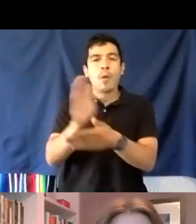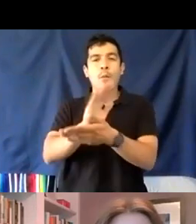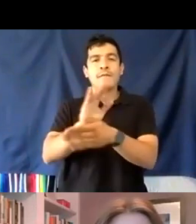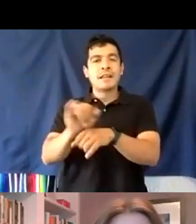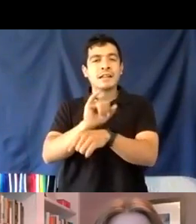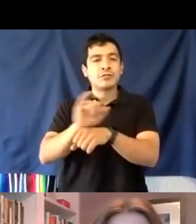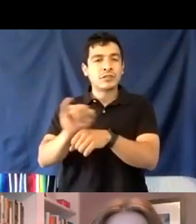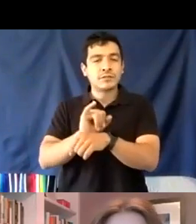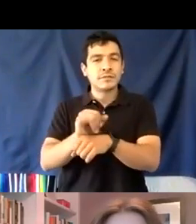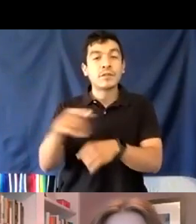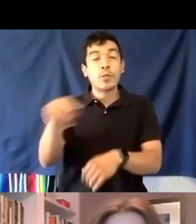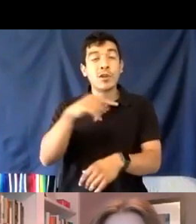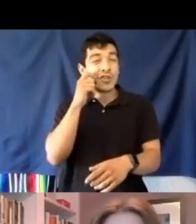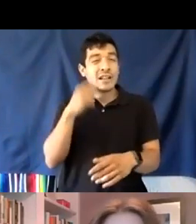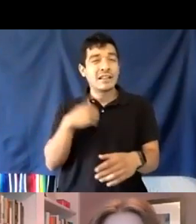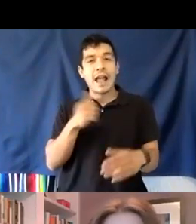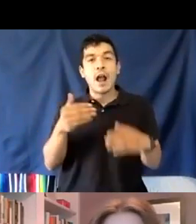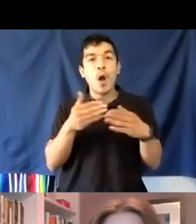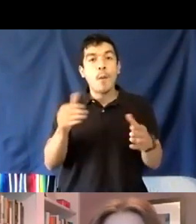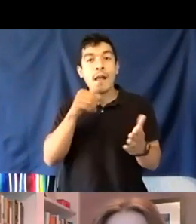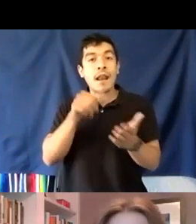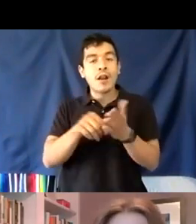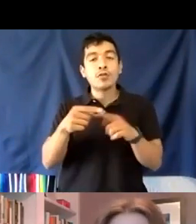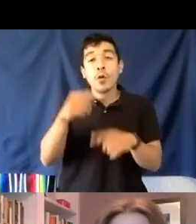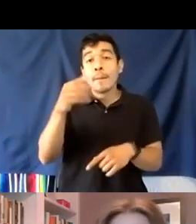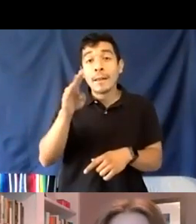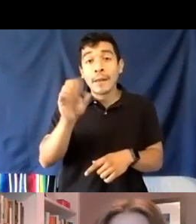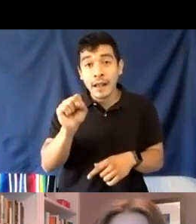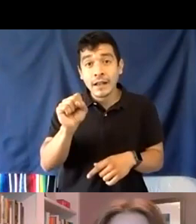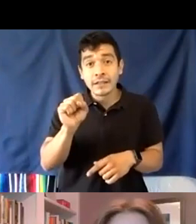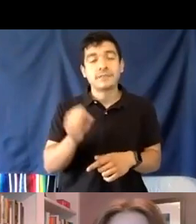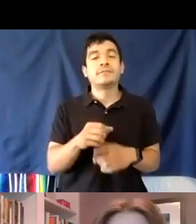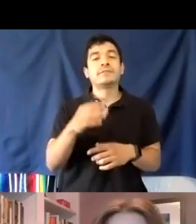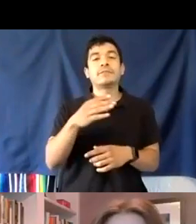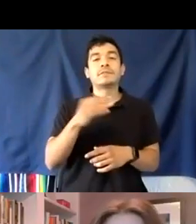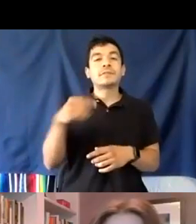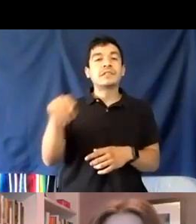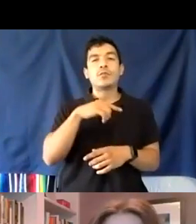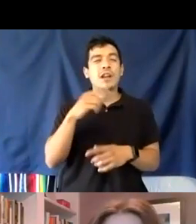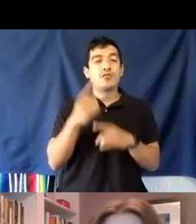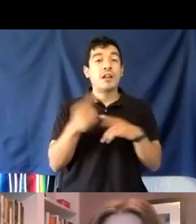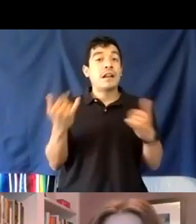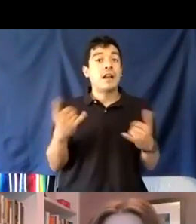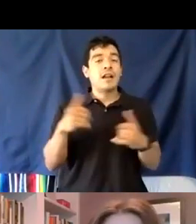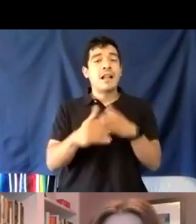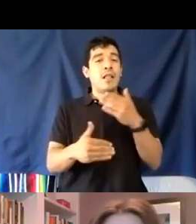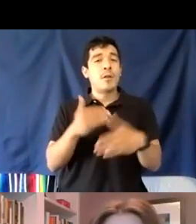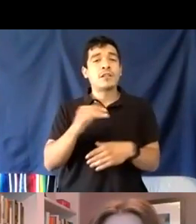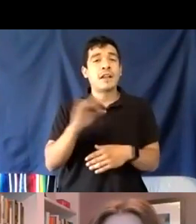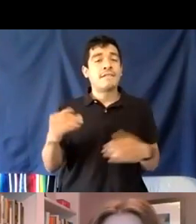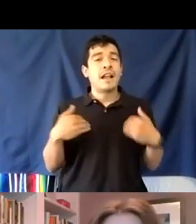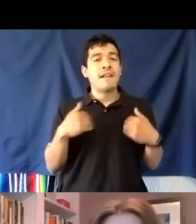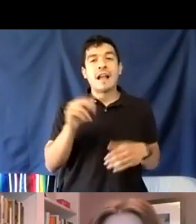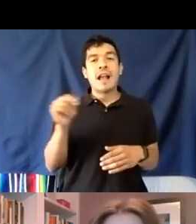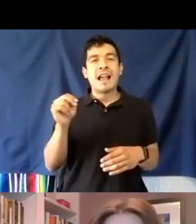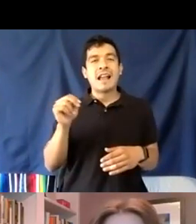focus on PBS. We had an open letter to them. The Racial Equity Media Collective is currently in the process of having an